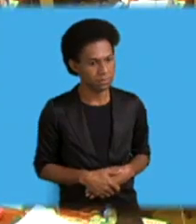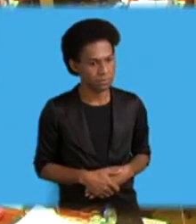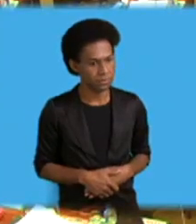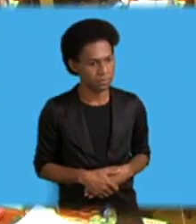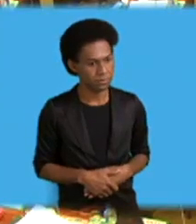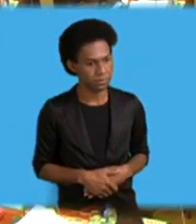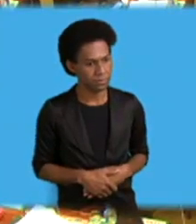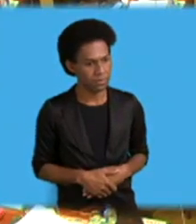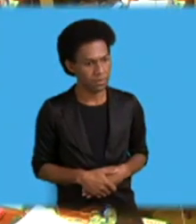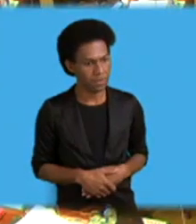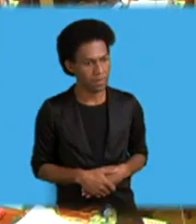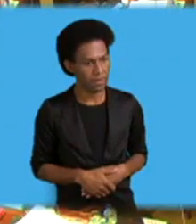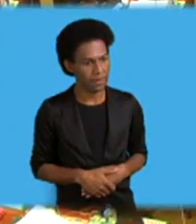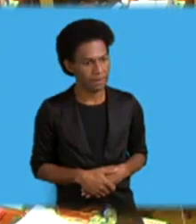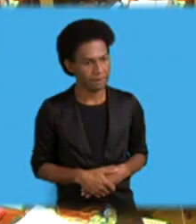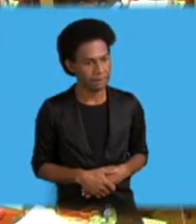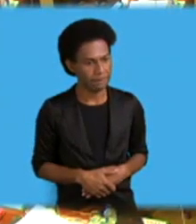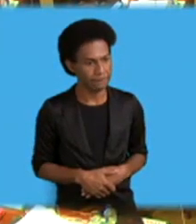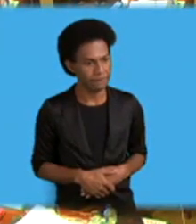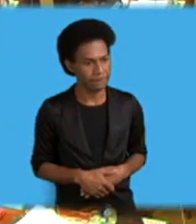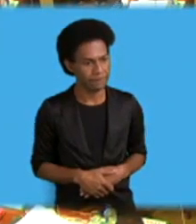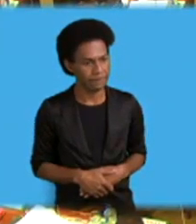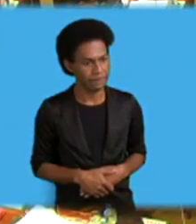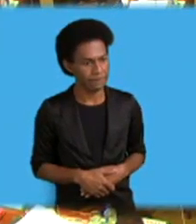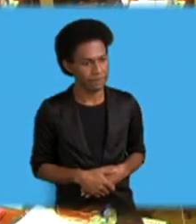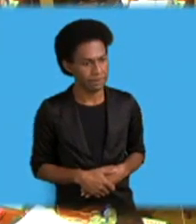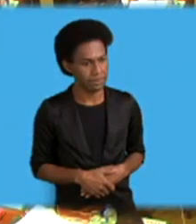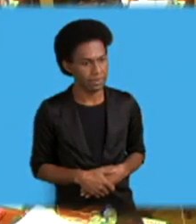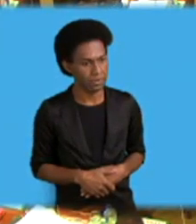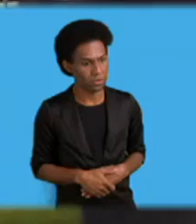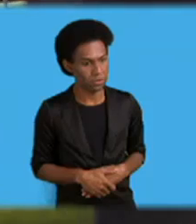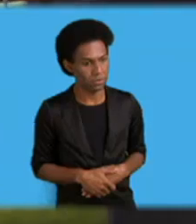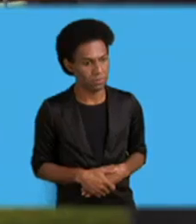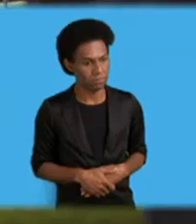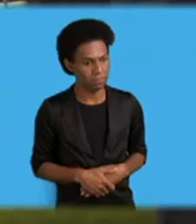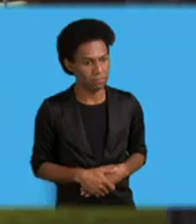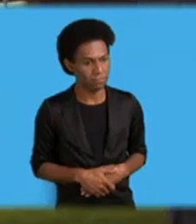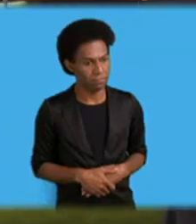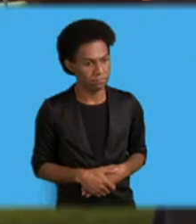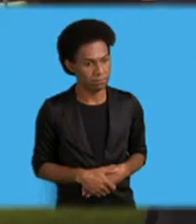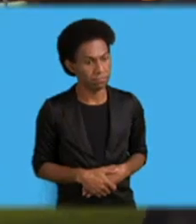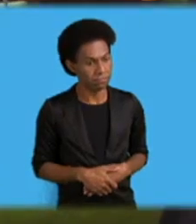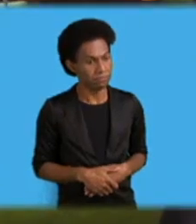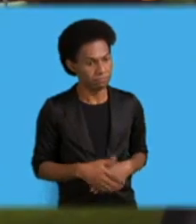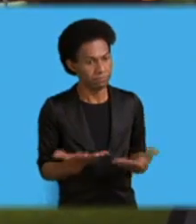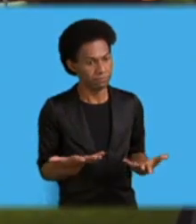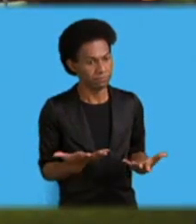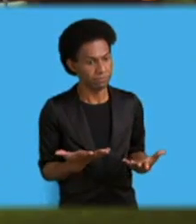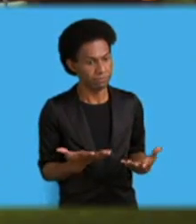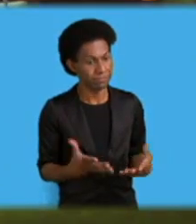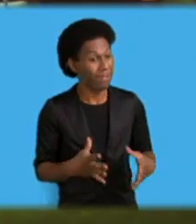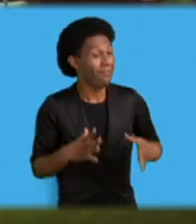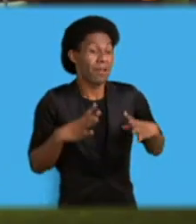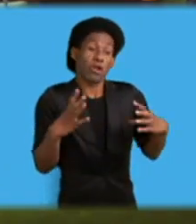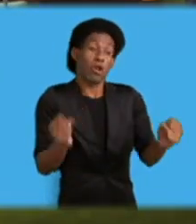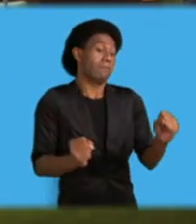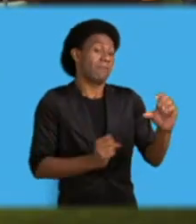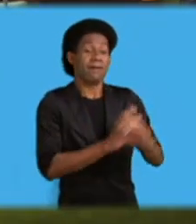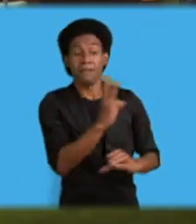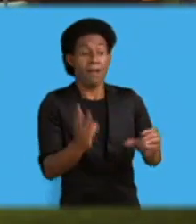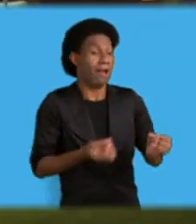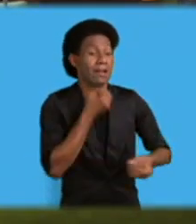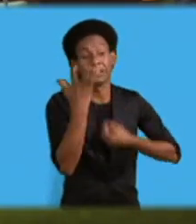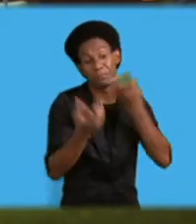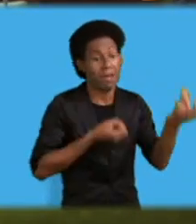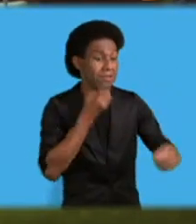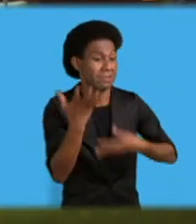Madam Speaker, freedom of expression has got nothing to do with which product is on Fiji Airways aircraft. They're